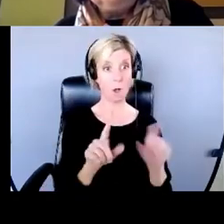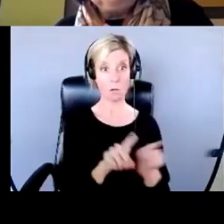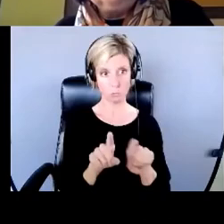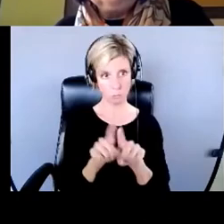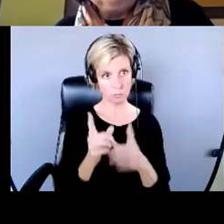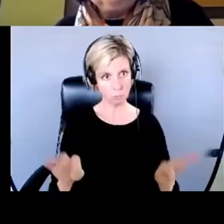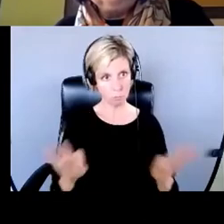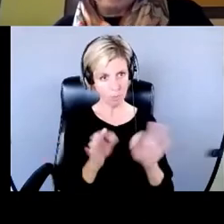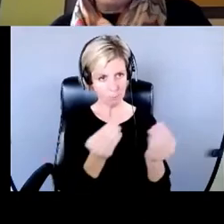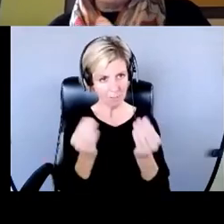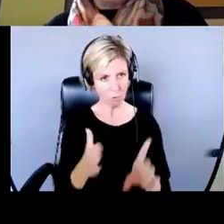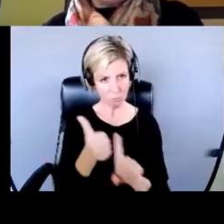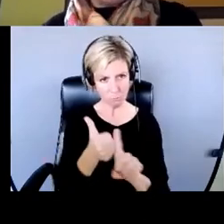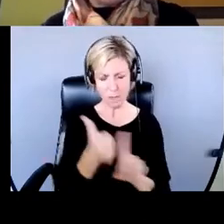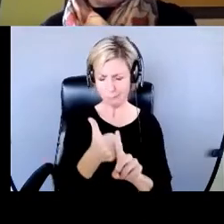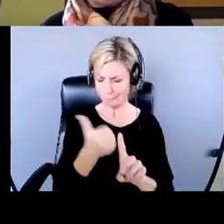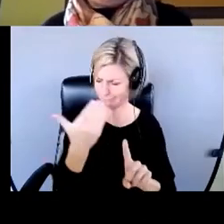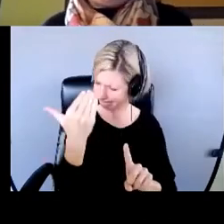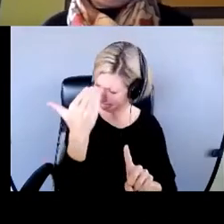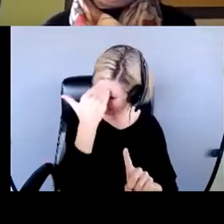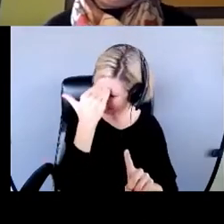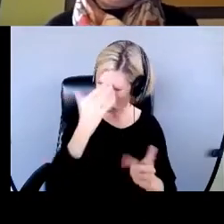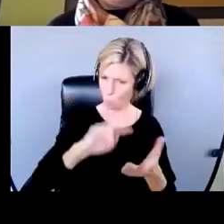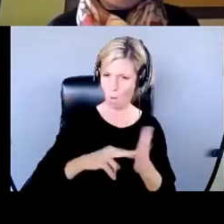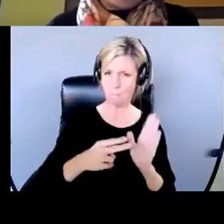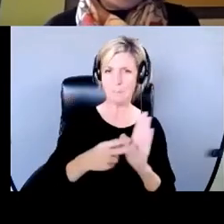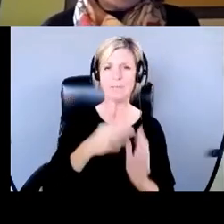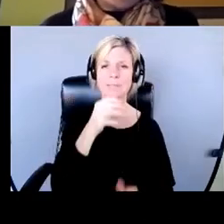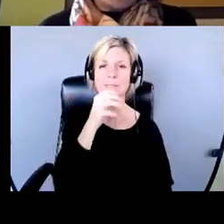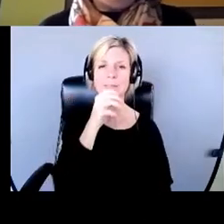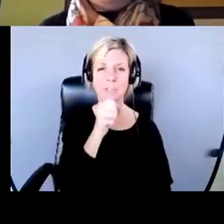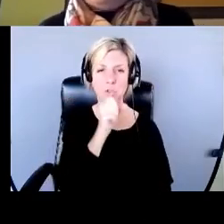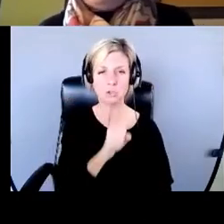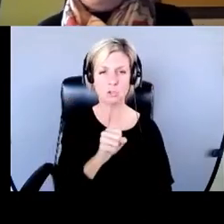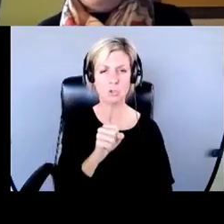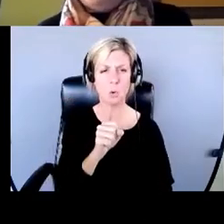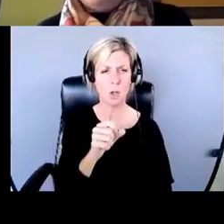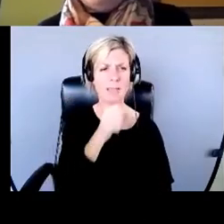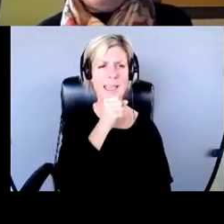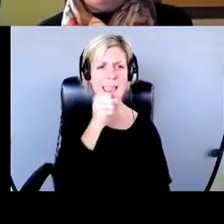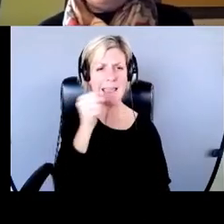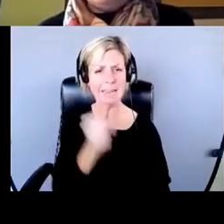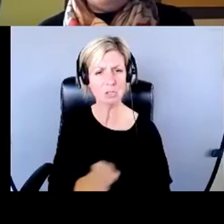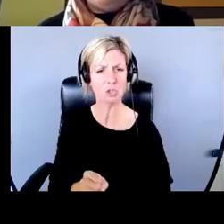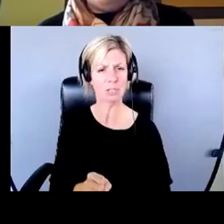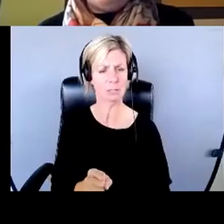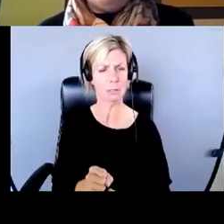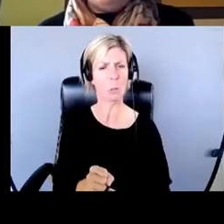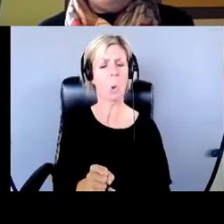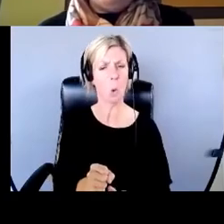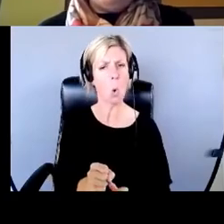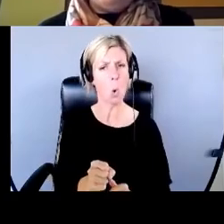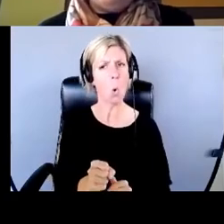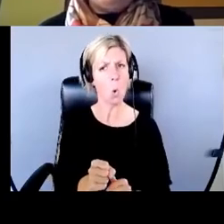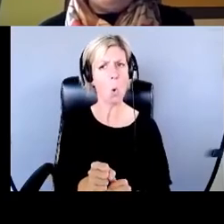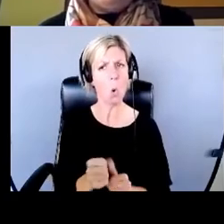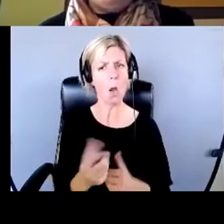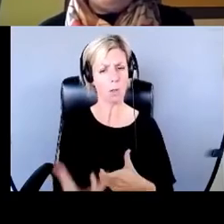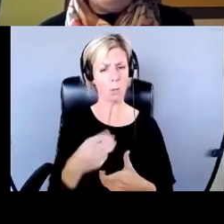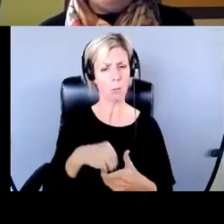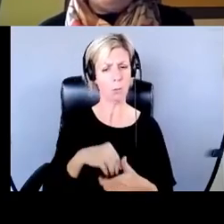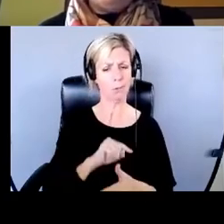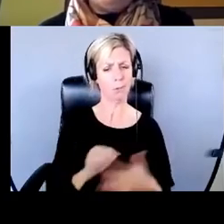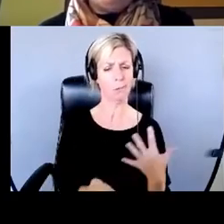with aging, so that when they're trying to recognize the signs of abuse, they have the